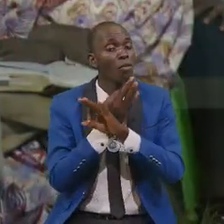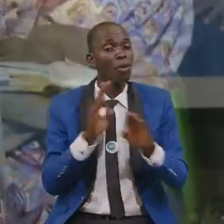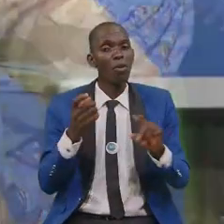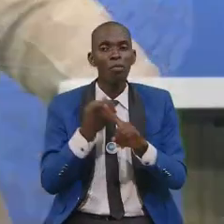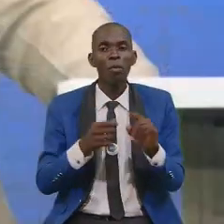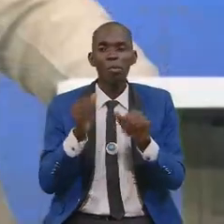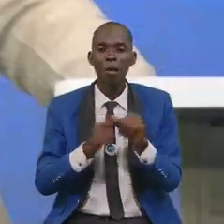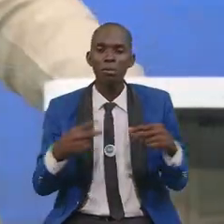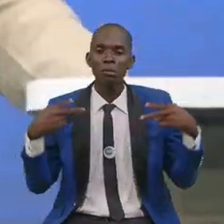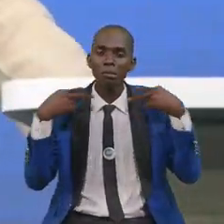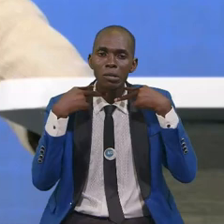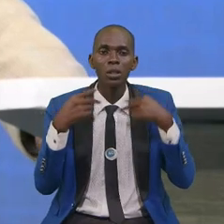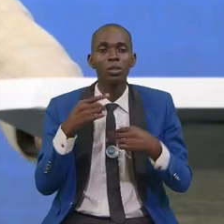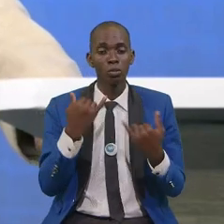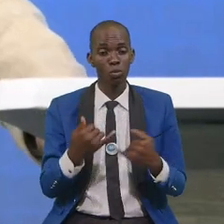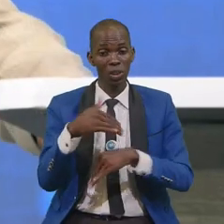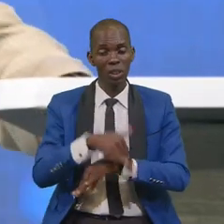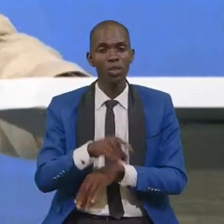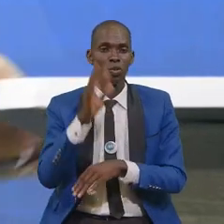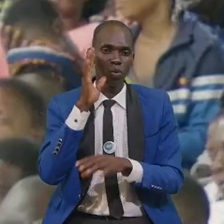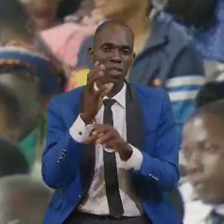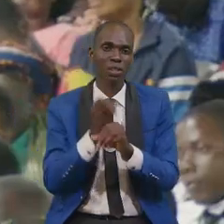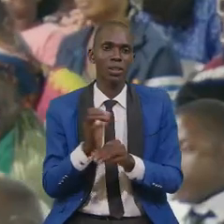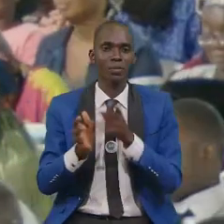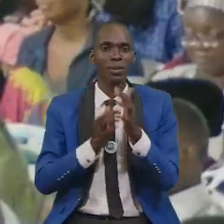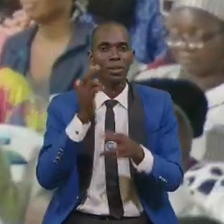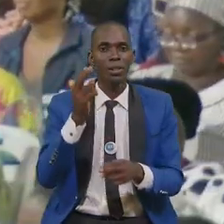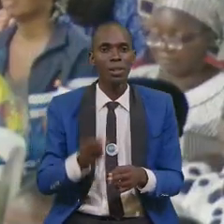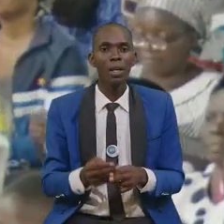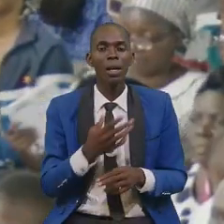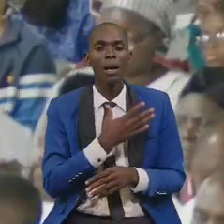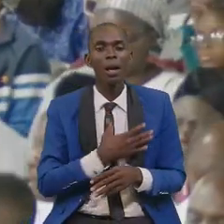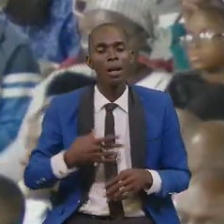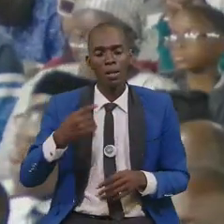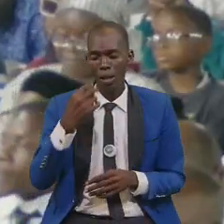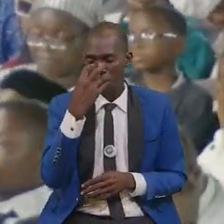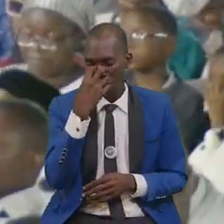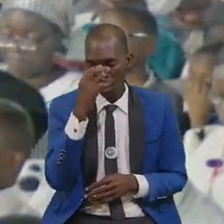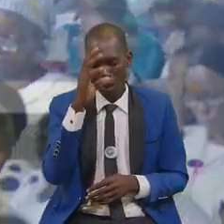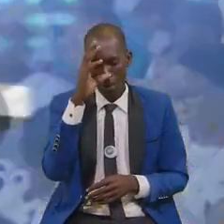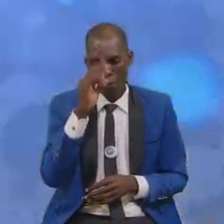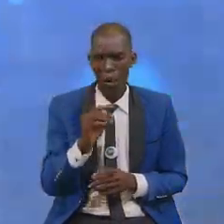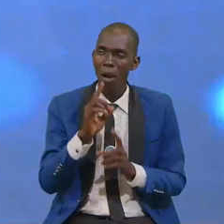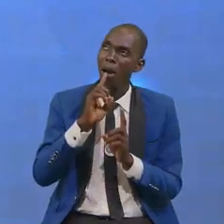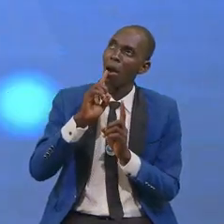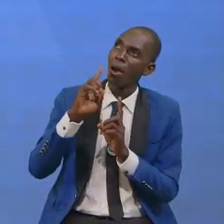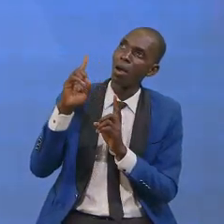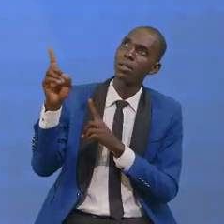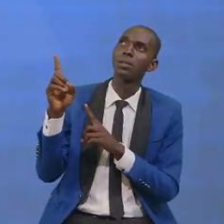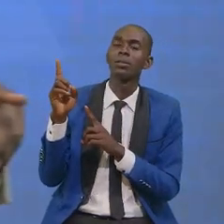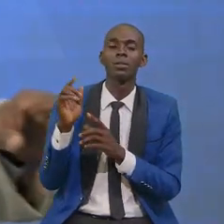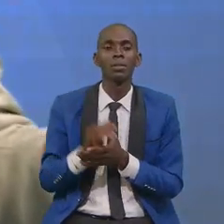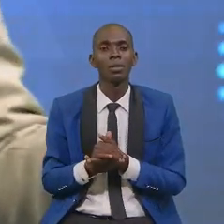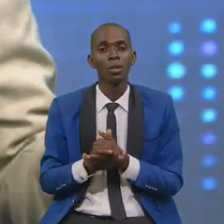yoke, tonight you receive. Look at this. And the blind man said